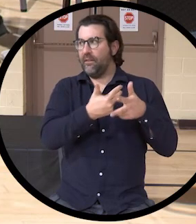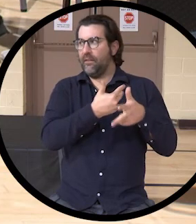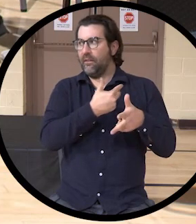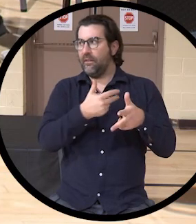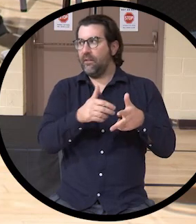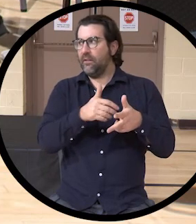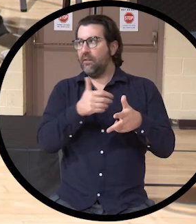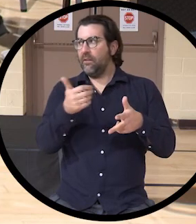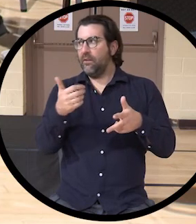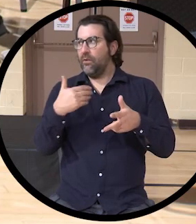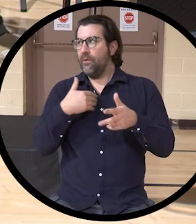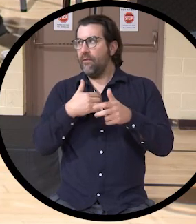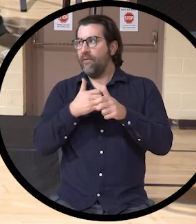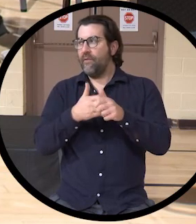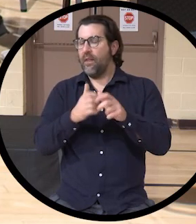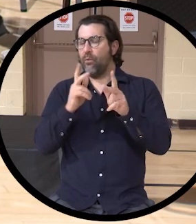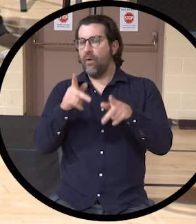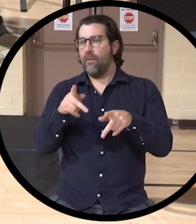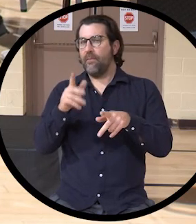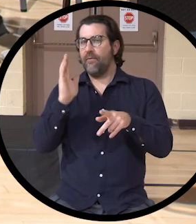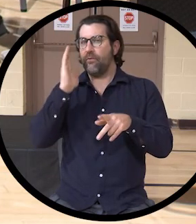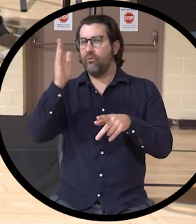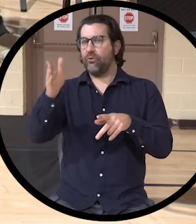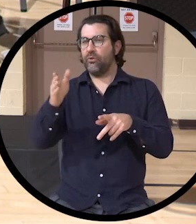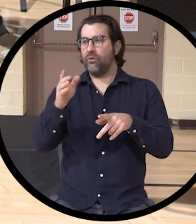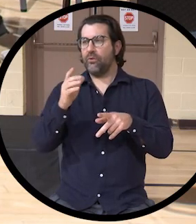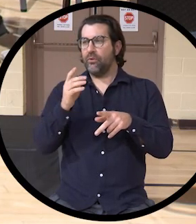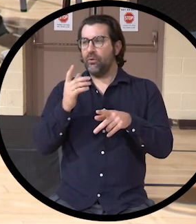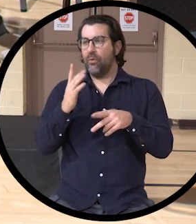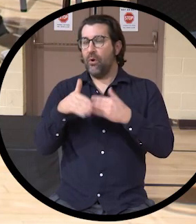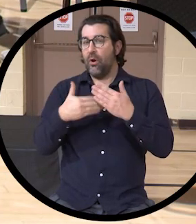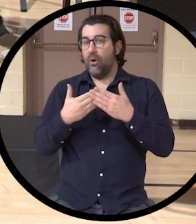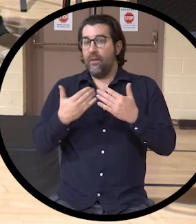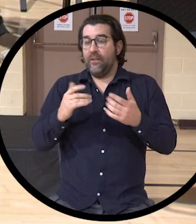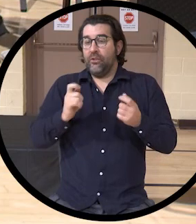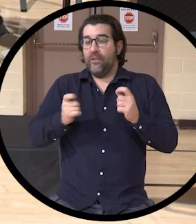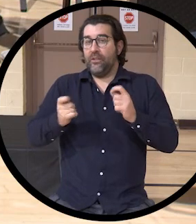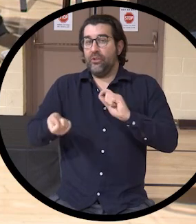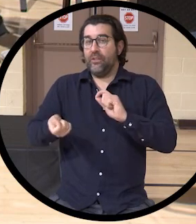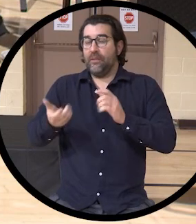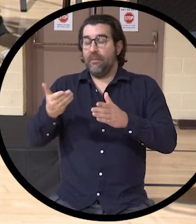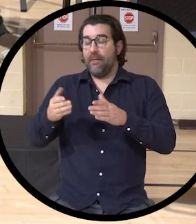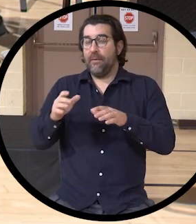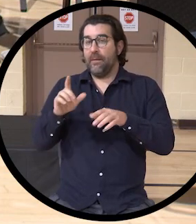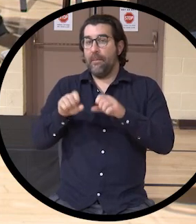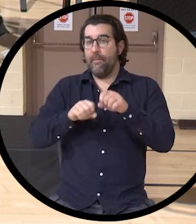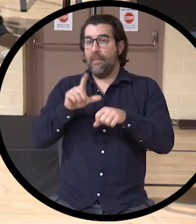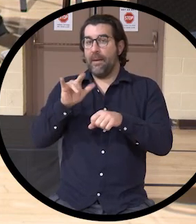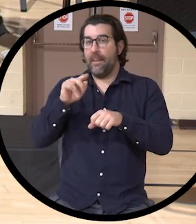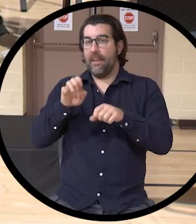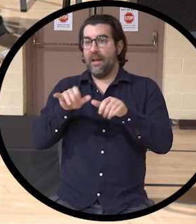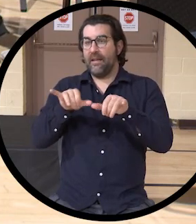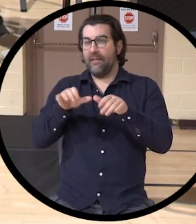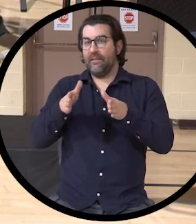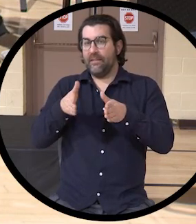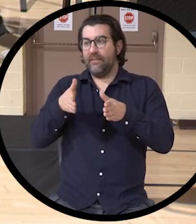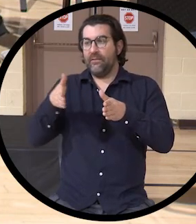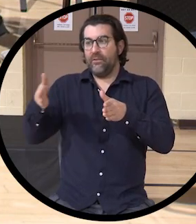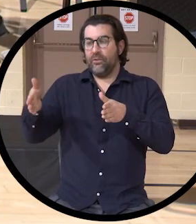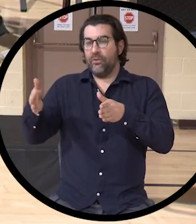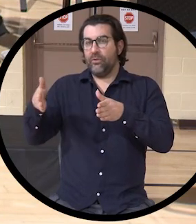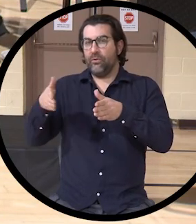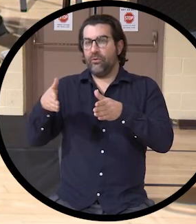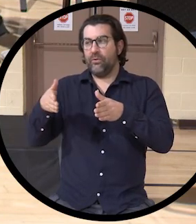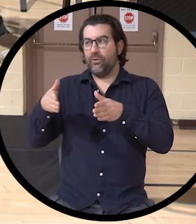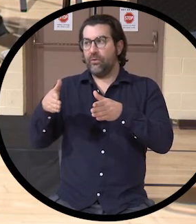that is, will there be a follow-up in the future to harden the existing changes or extend the bike lane further along Stanton?